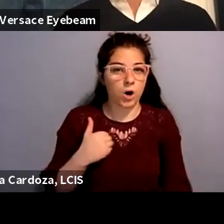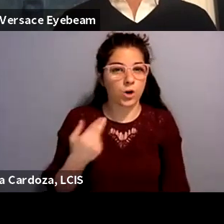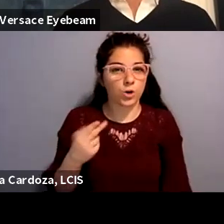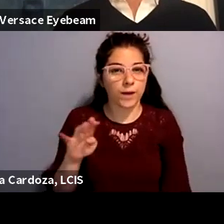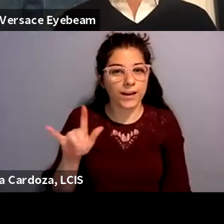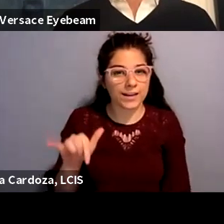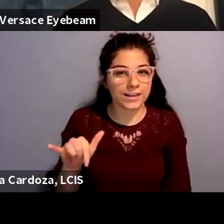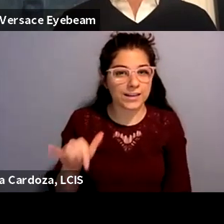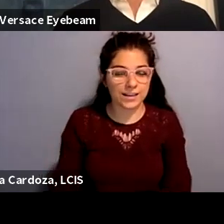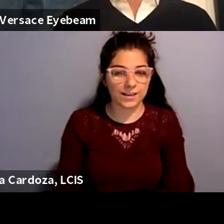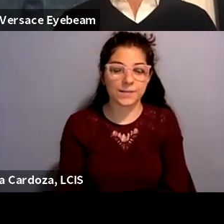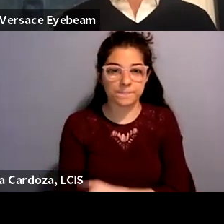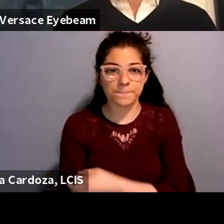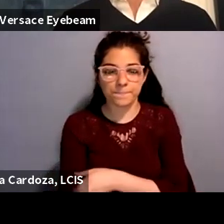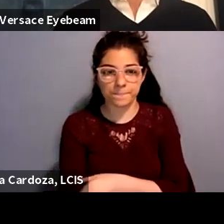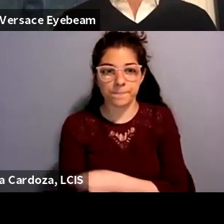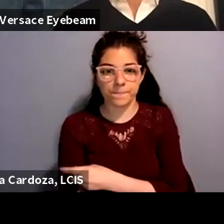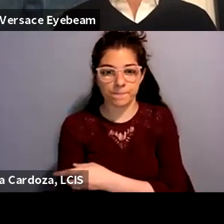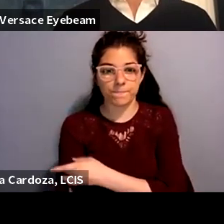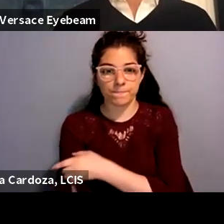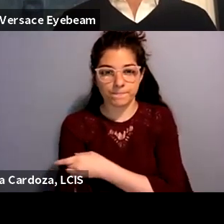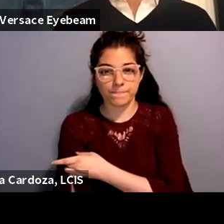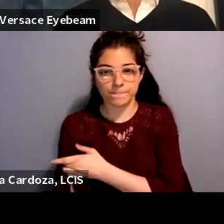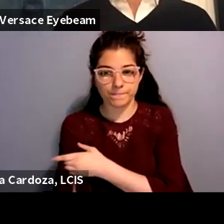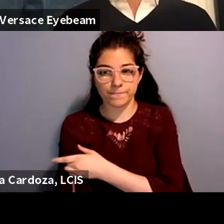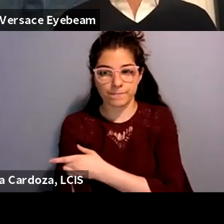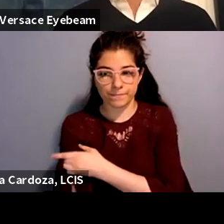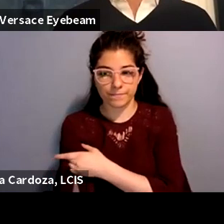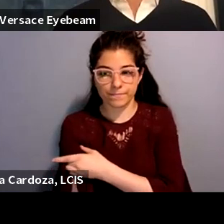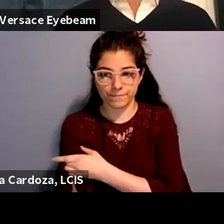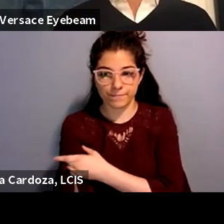in all of this and how in which way we first and foremost